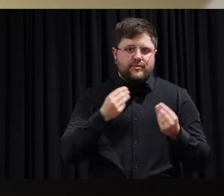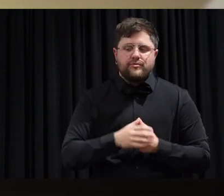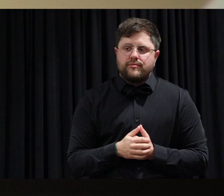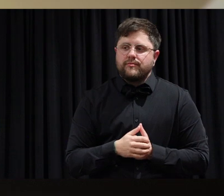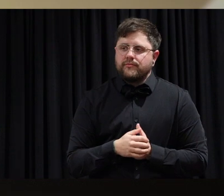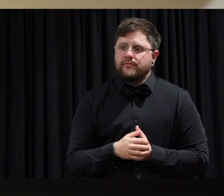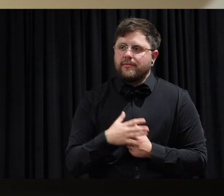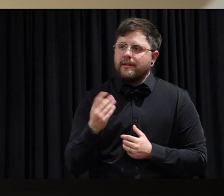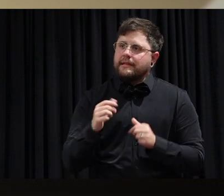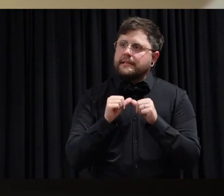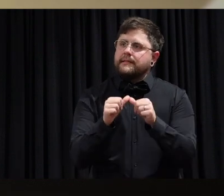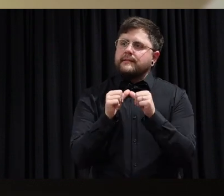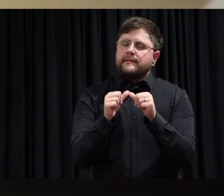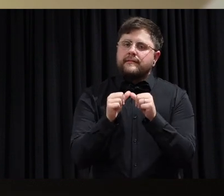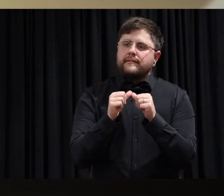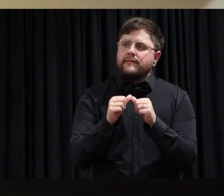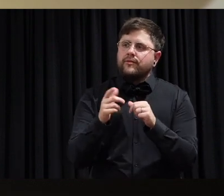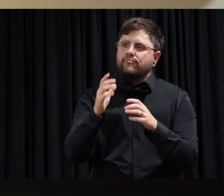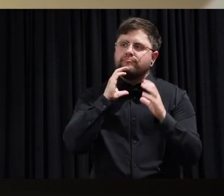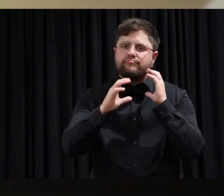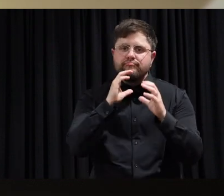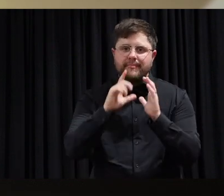possibly continue on with some